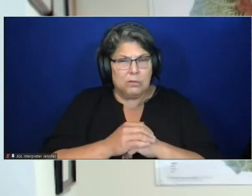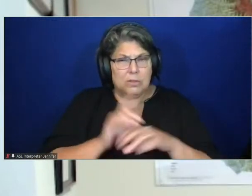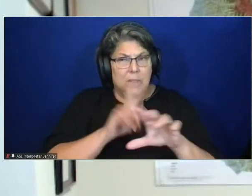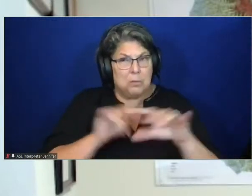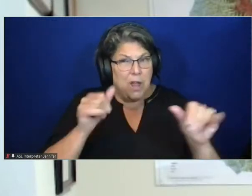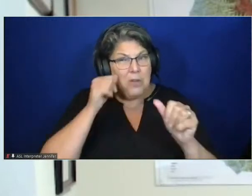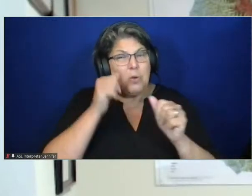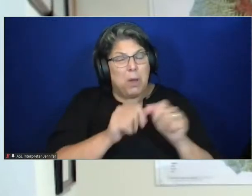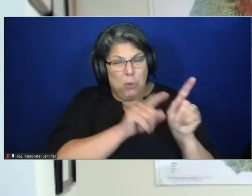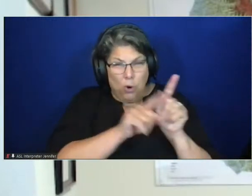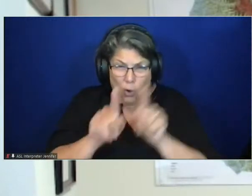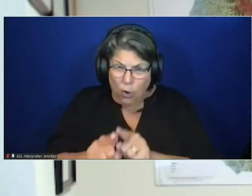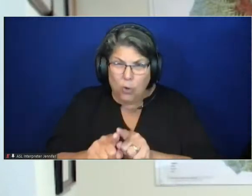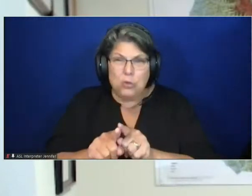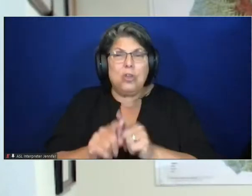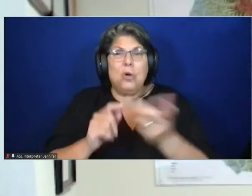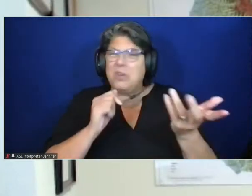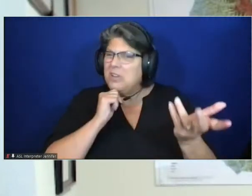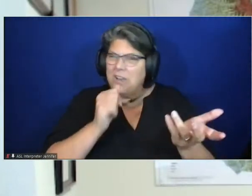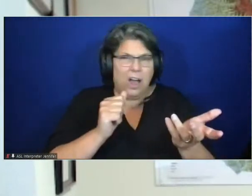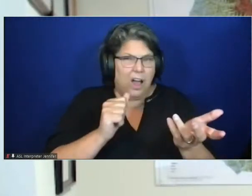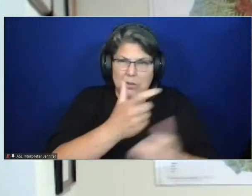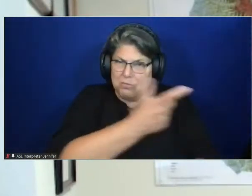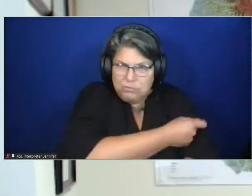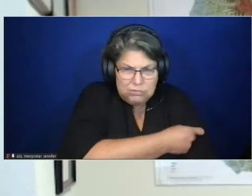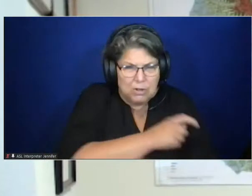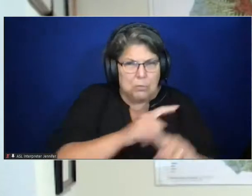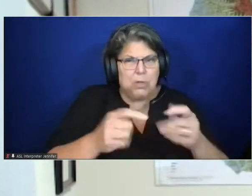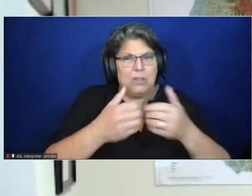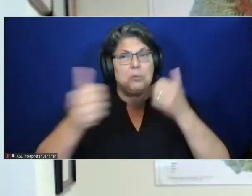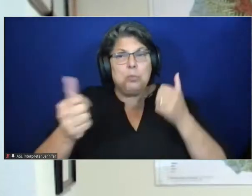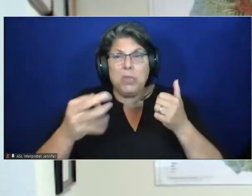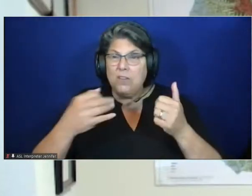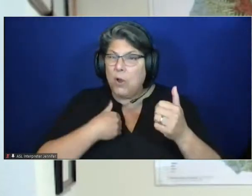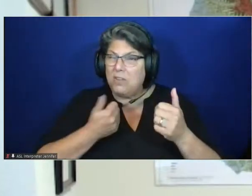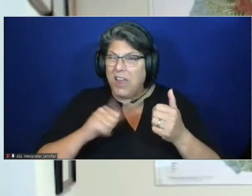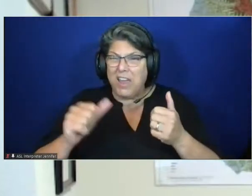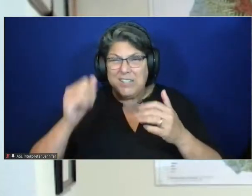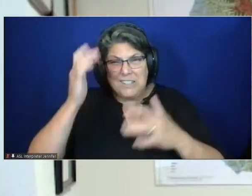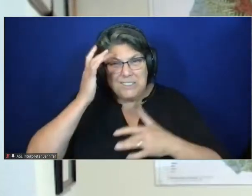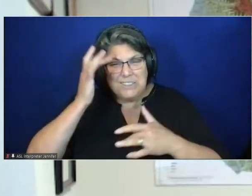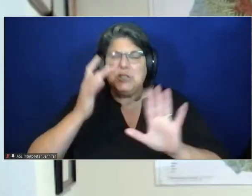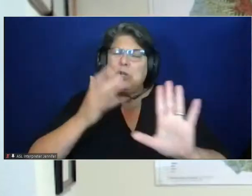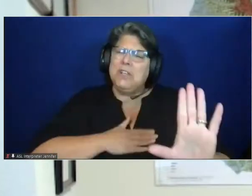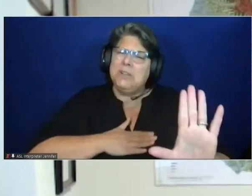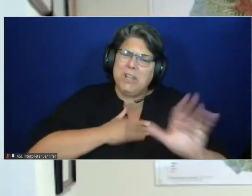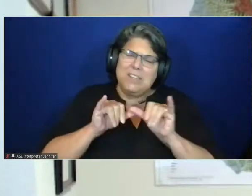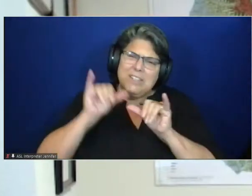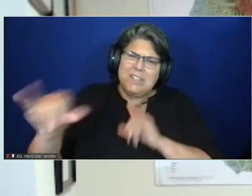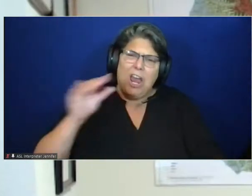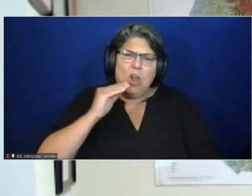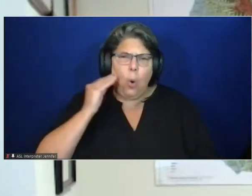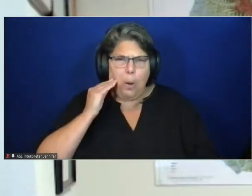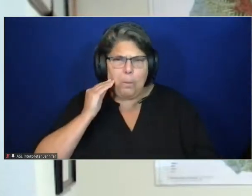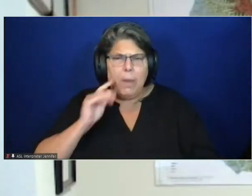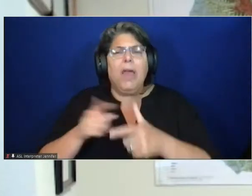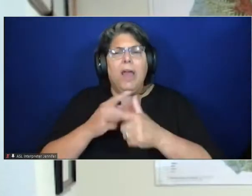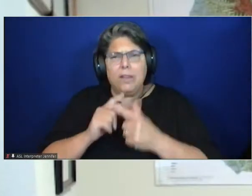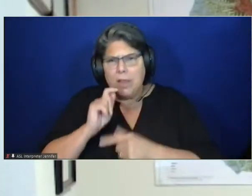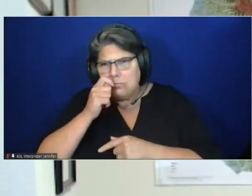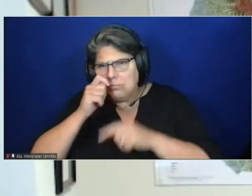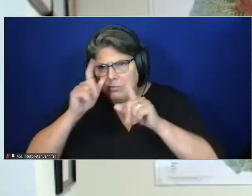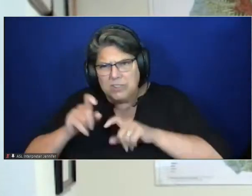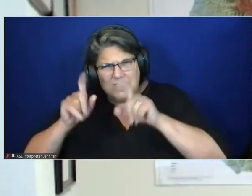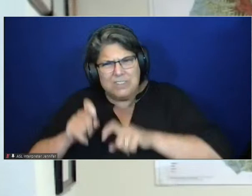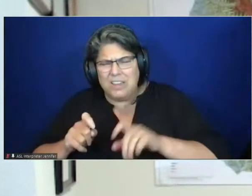non-pharmacologic interventions. Most importantly, if you have symptoms, stay home. Get tested. Don't pass it around to your coworkers or the rest of the